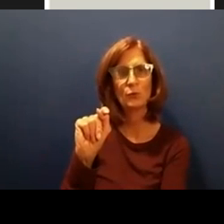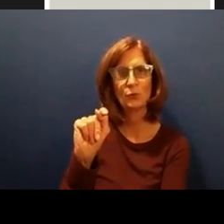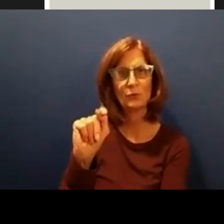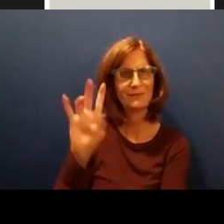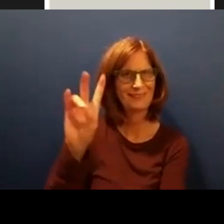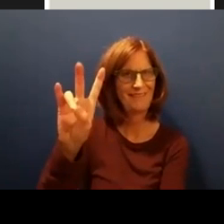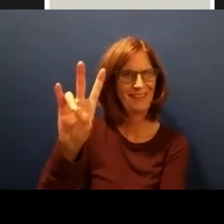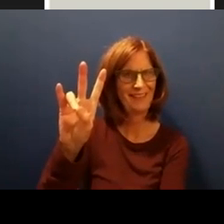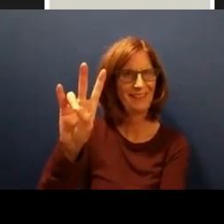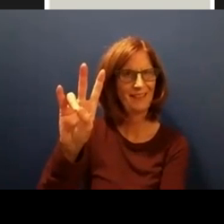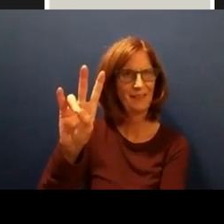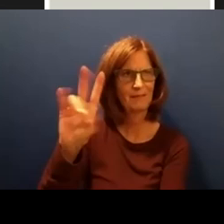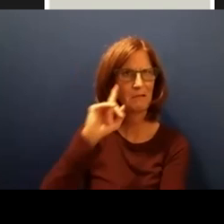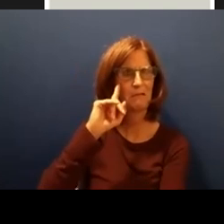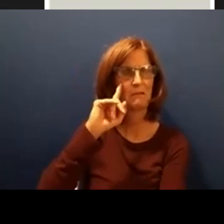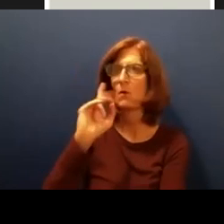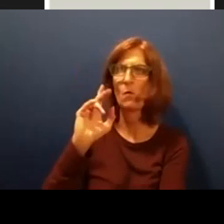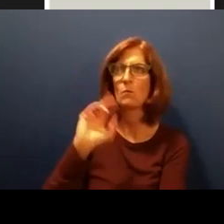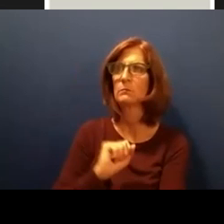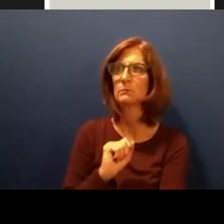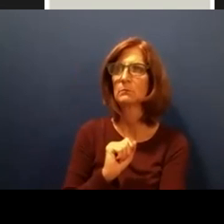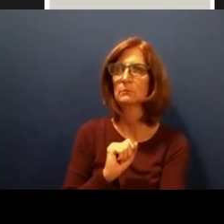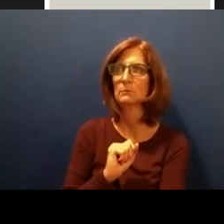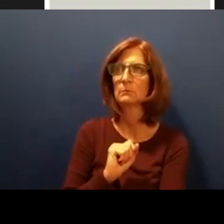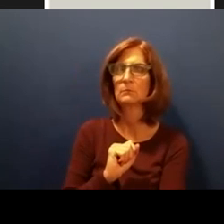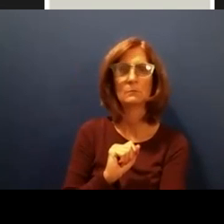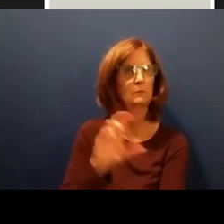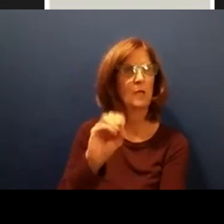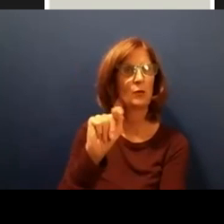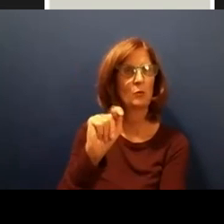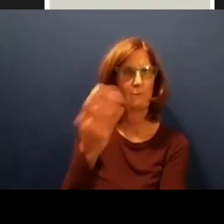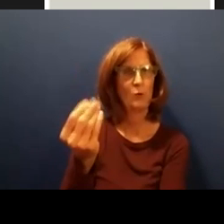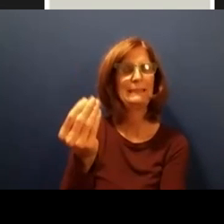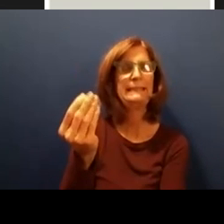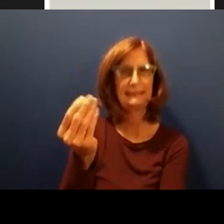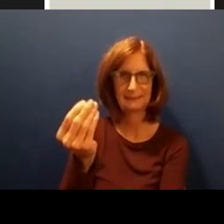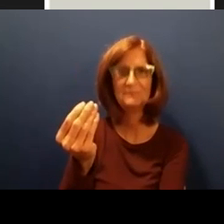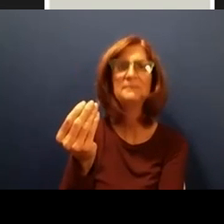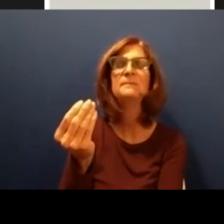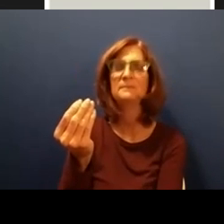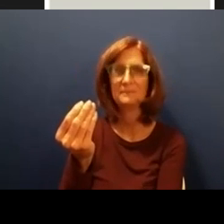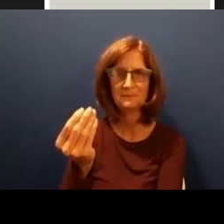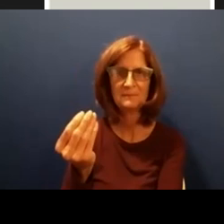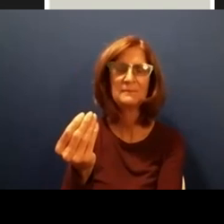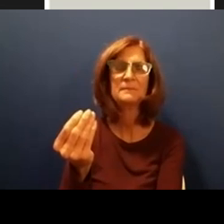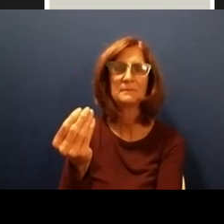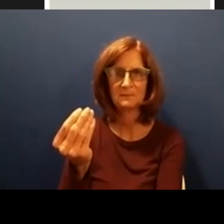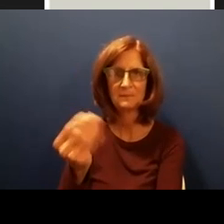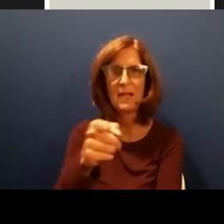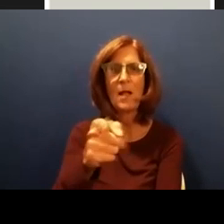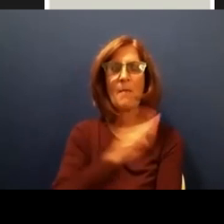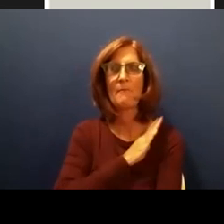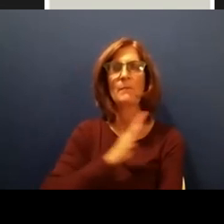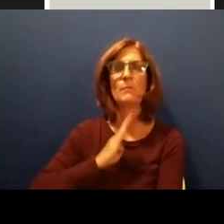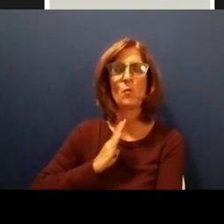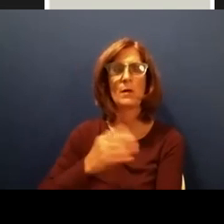I think. No, the 14th, October the 14th. And then board members